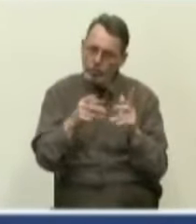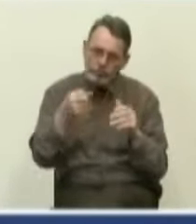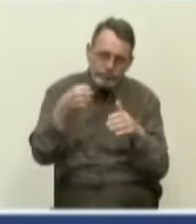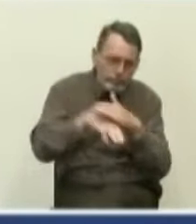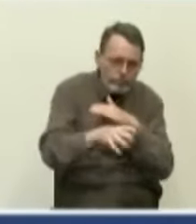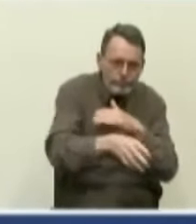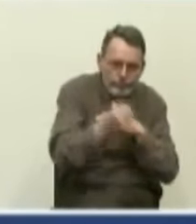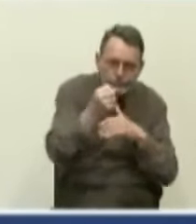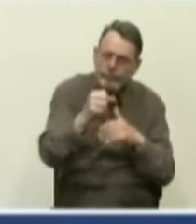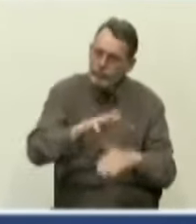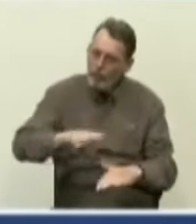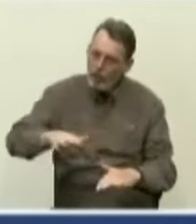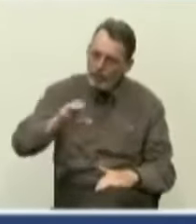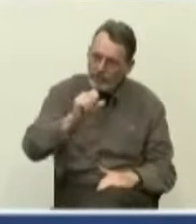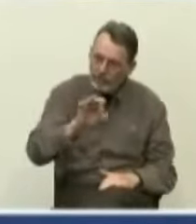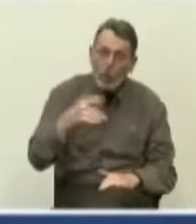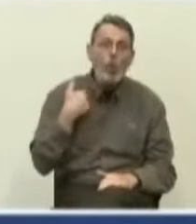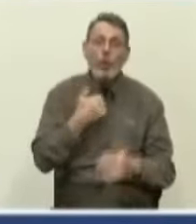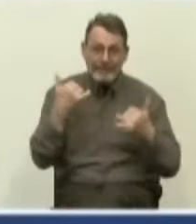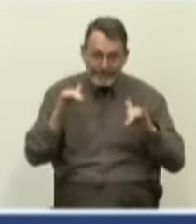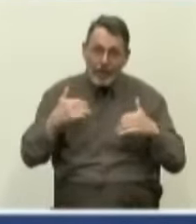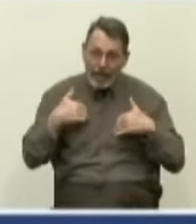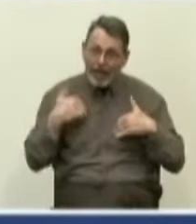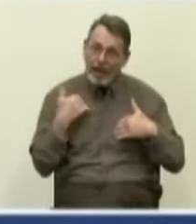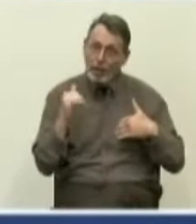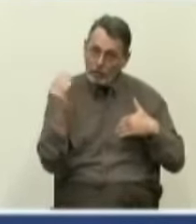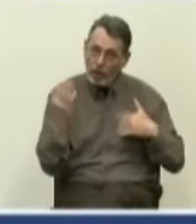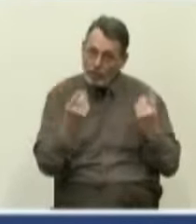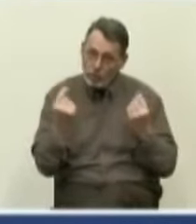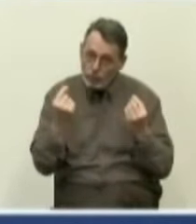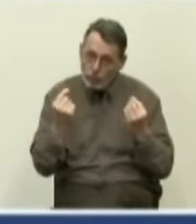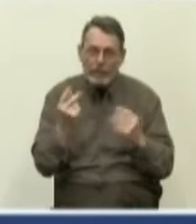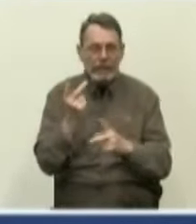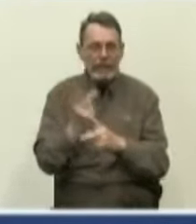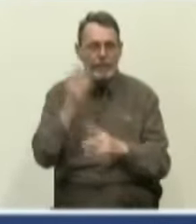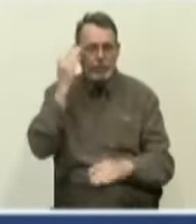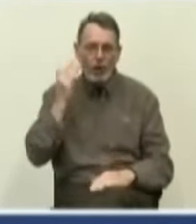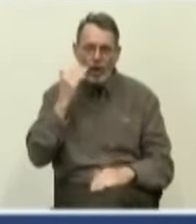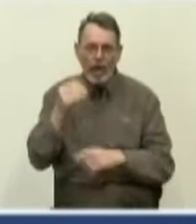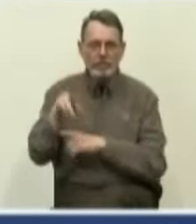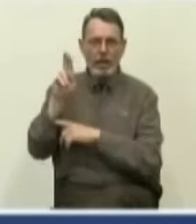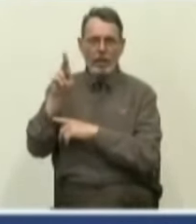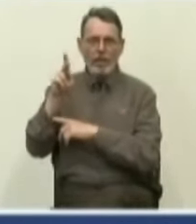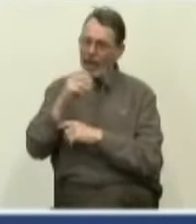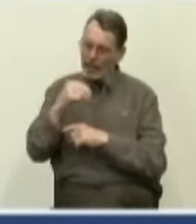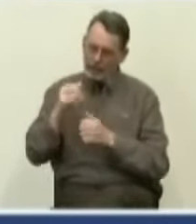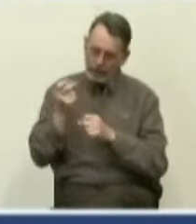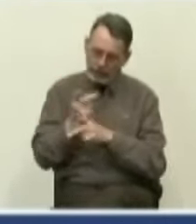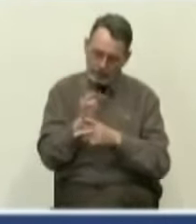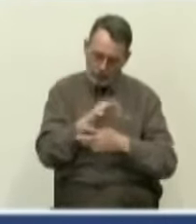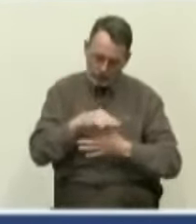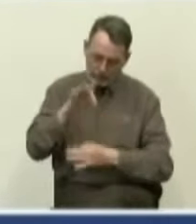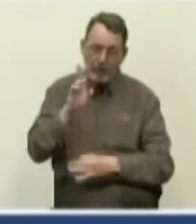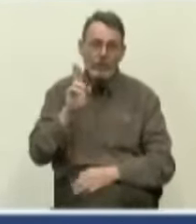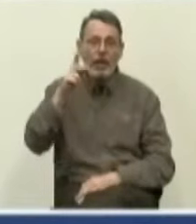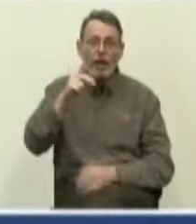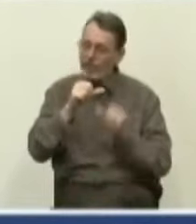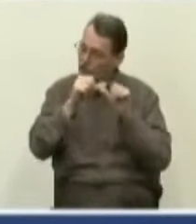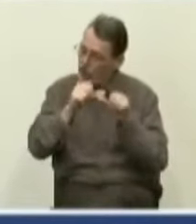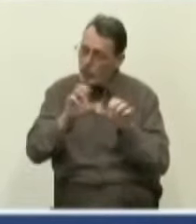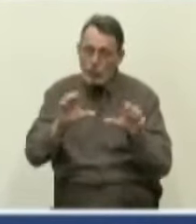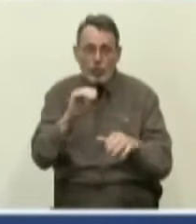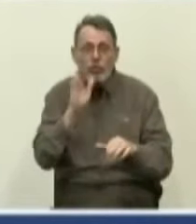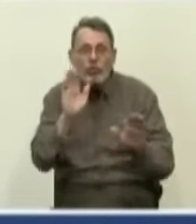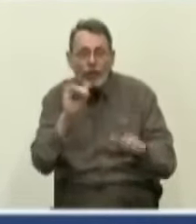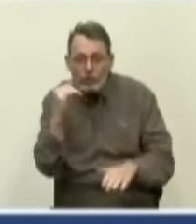officers, we still have a job to do. Please keep your heads up and your spirits up and continue to do the great job that